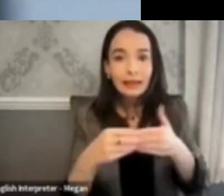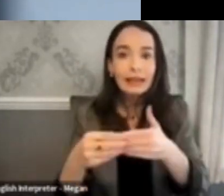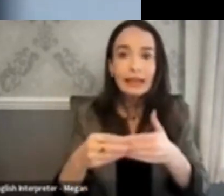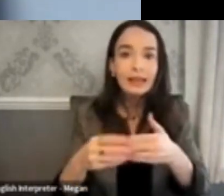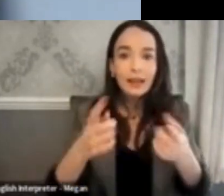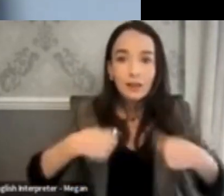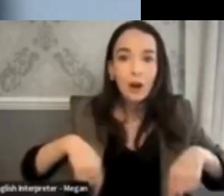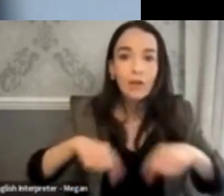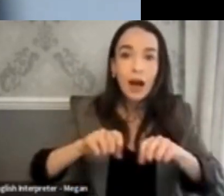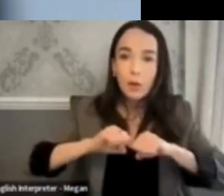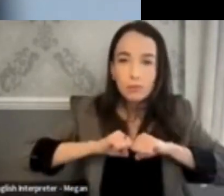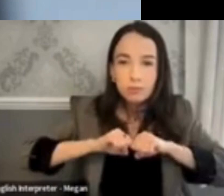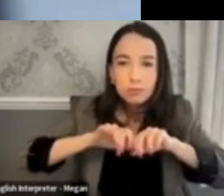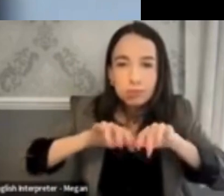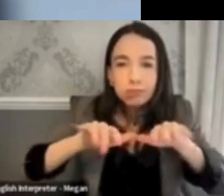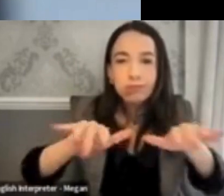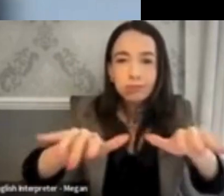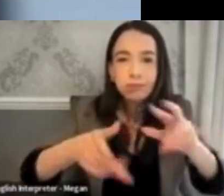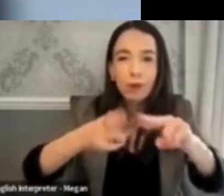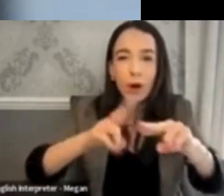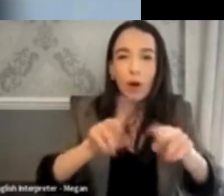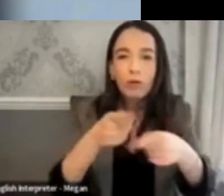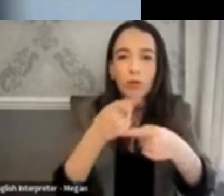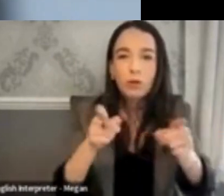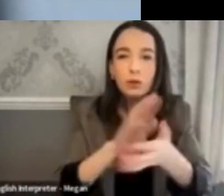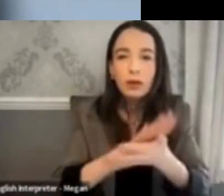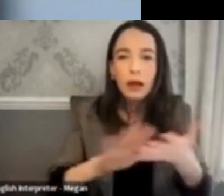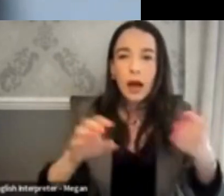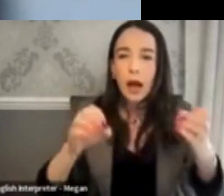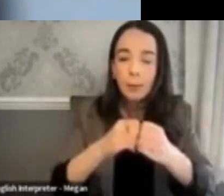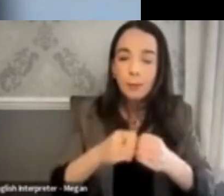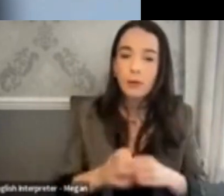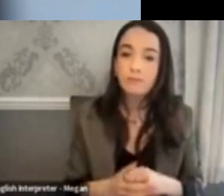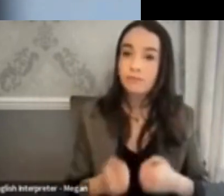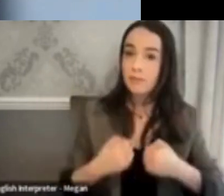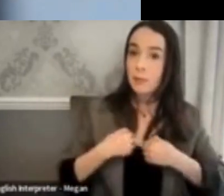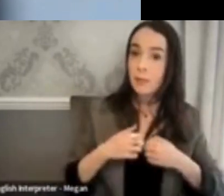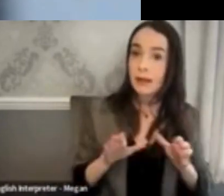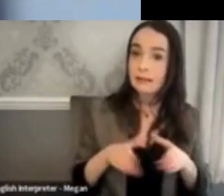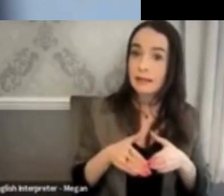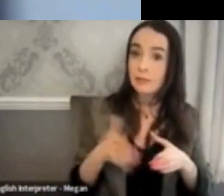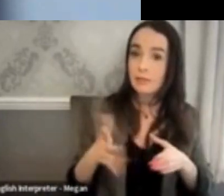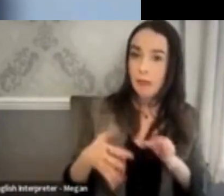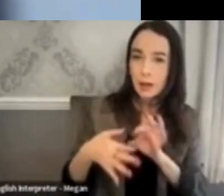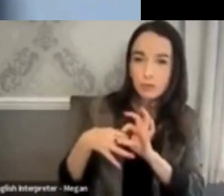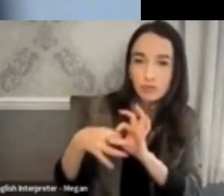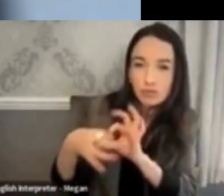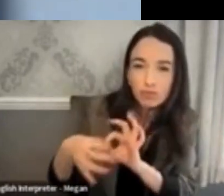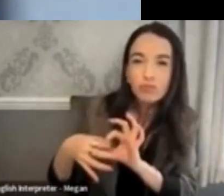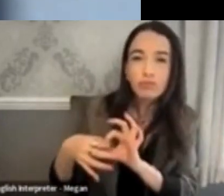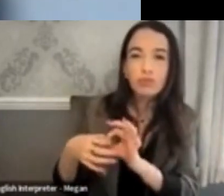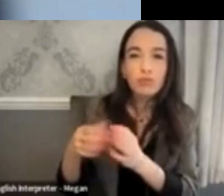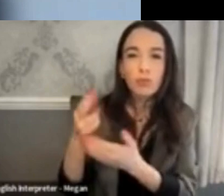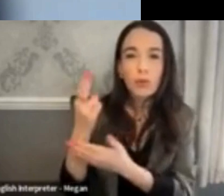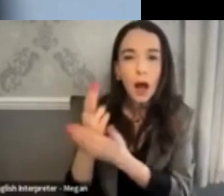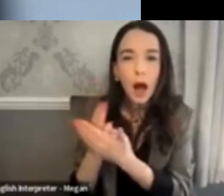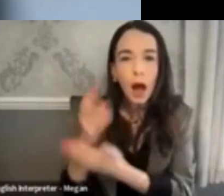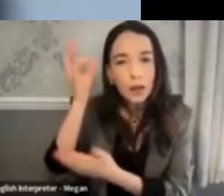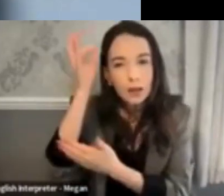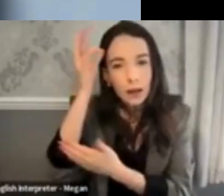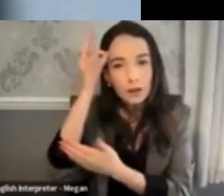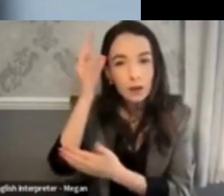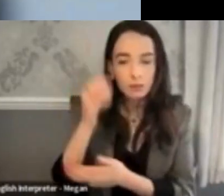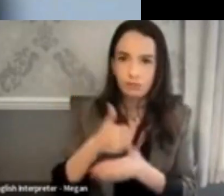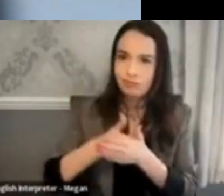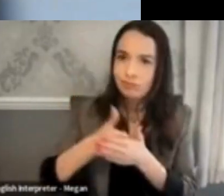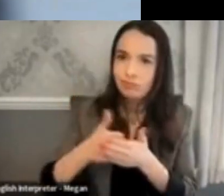music hubs. And my team and I have worked closely with the Arts Council, as you all know, and we regularly update our Minister for